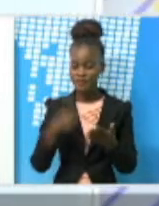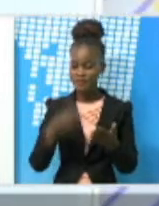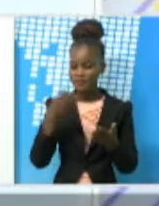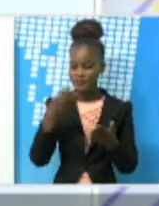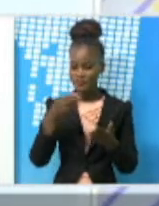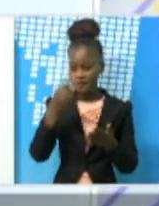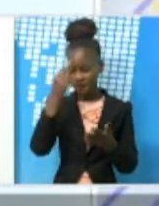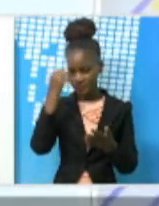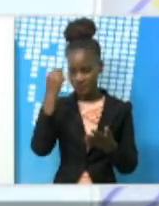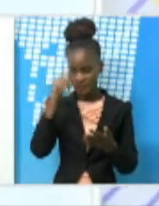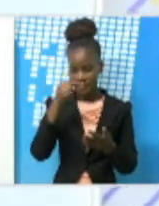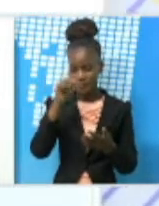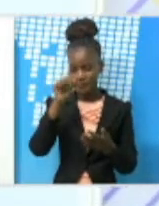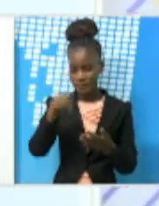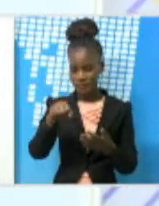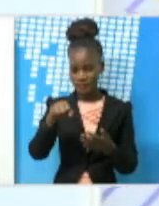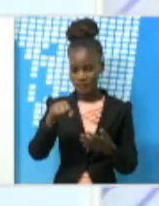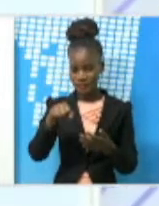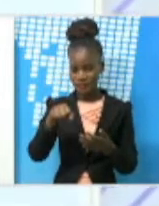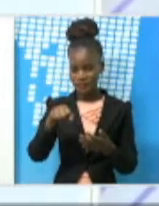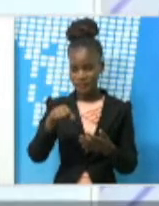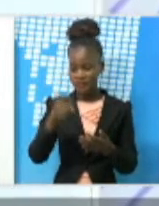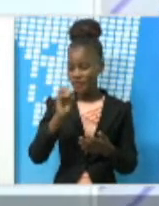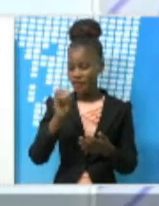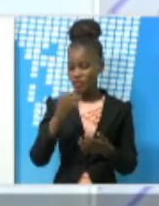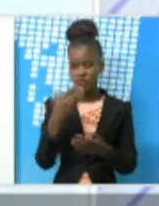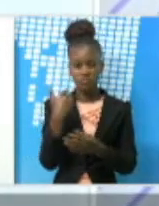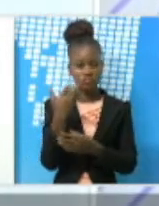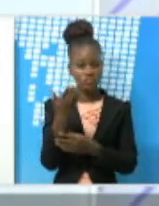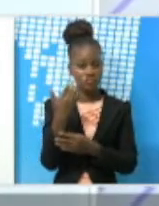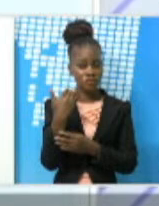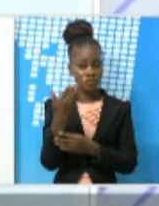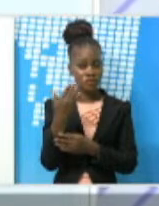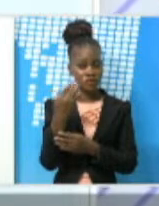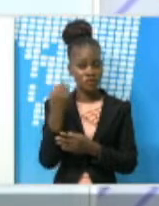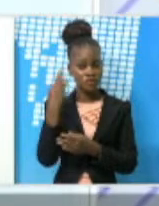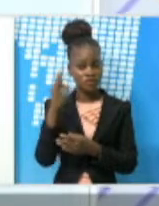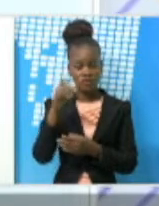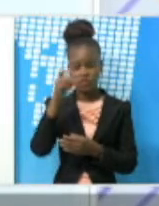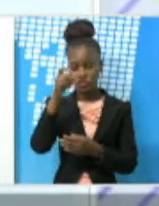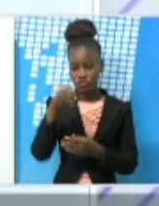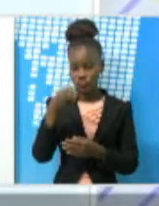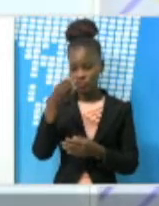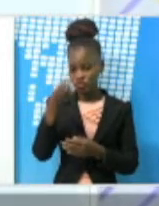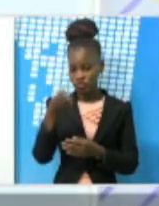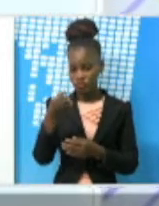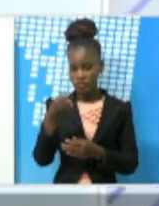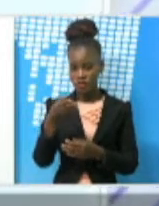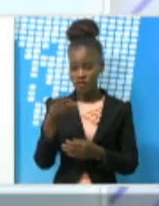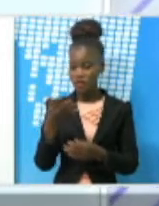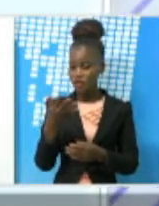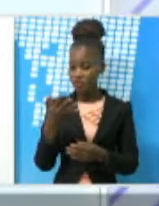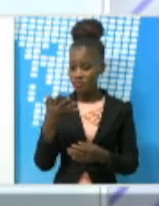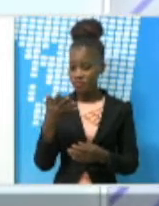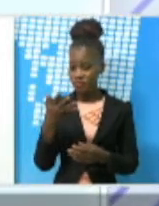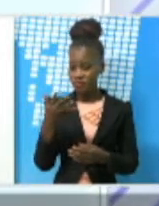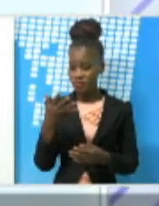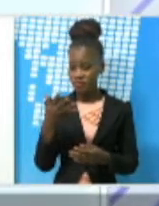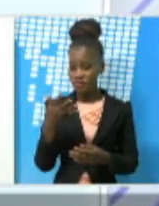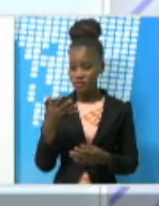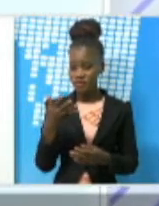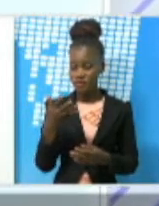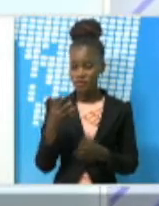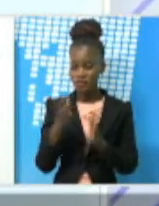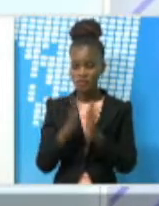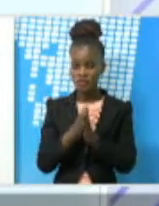can do, not necessarily paper. So if this person presents a certificate somewhere, and they'll be